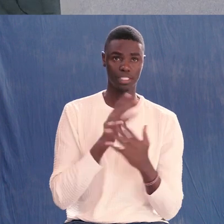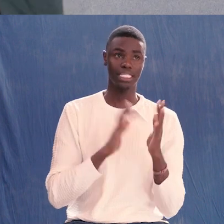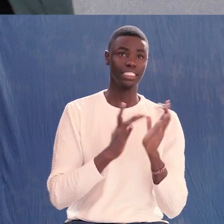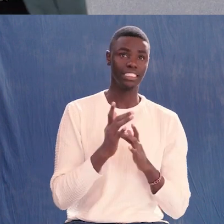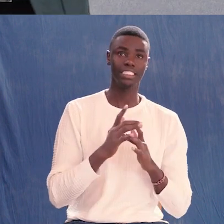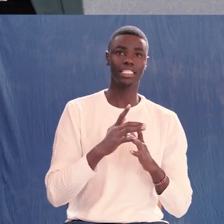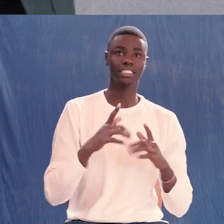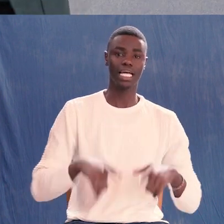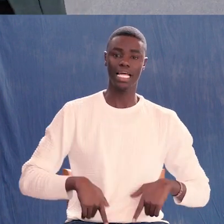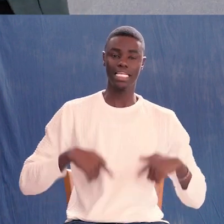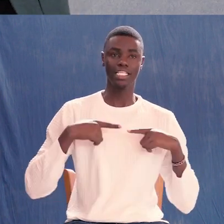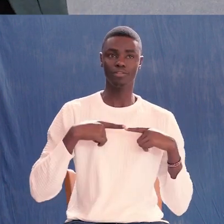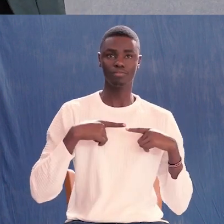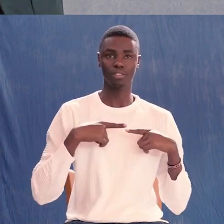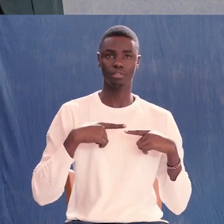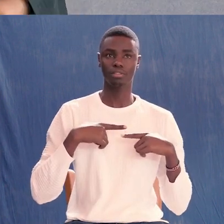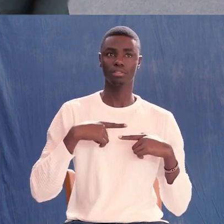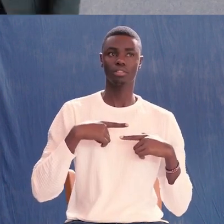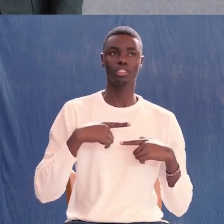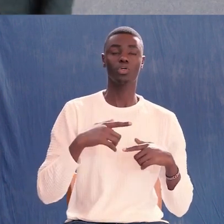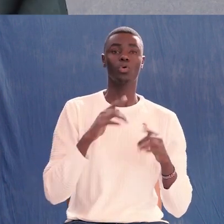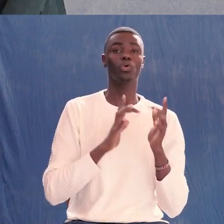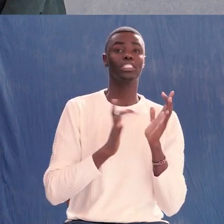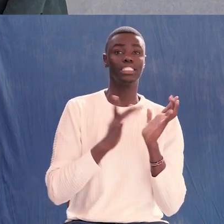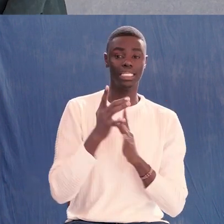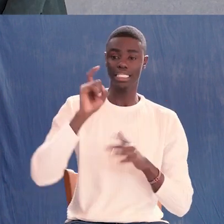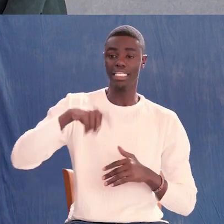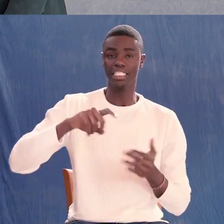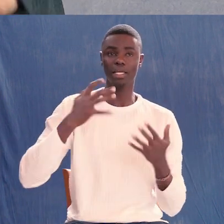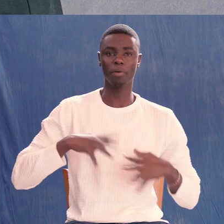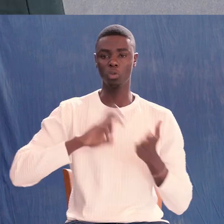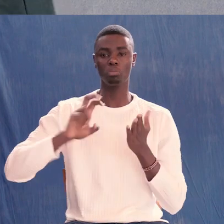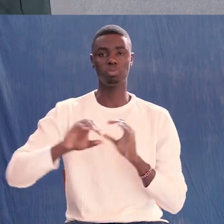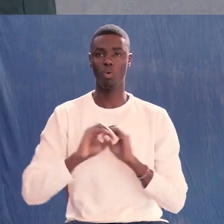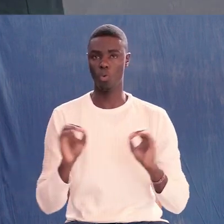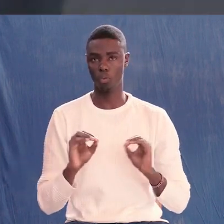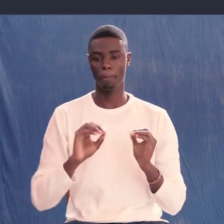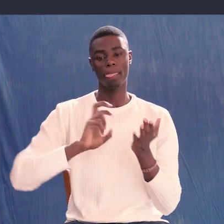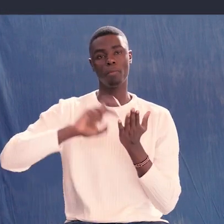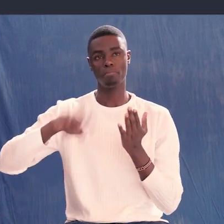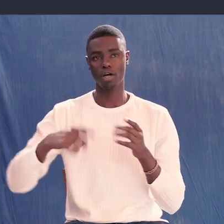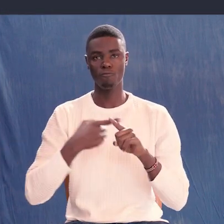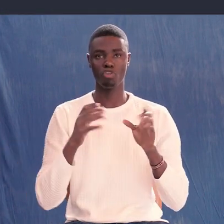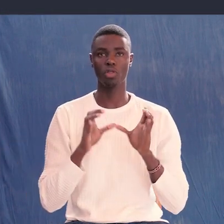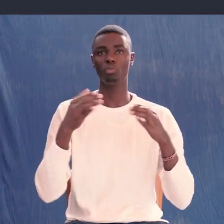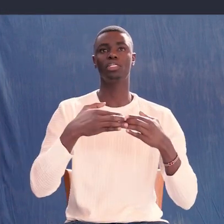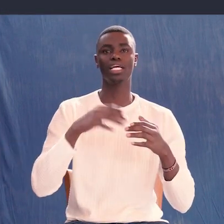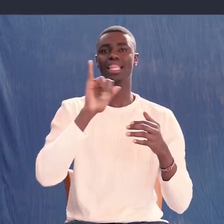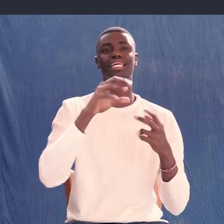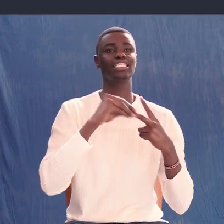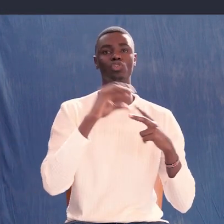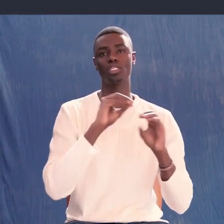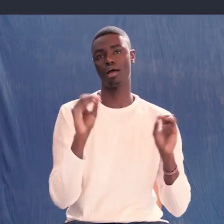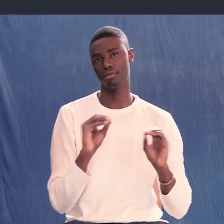no eject button from the church community. Opting out of community is not an option.